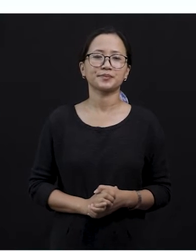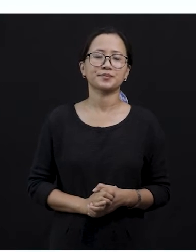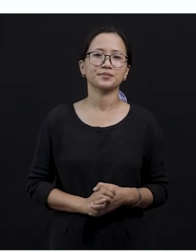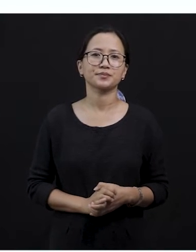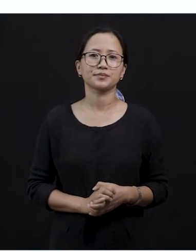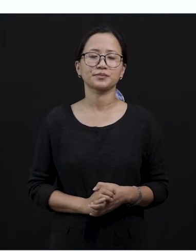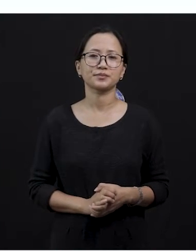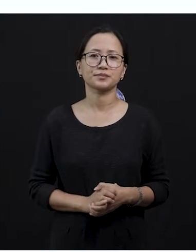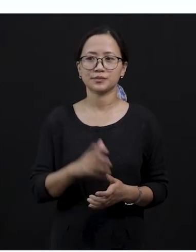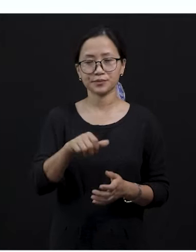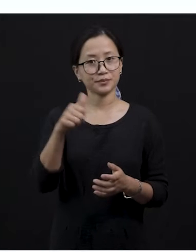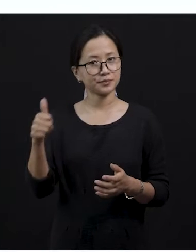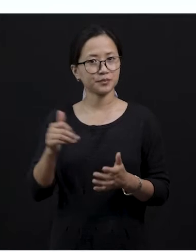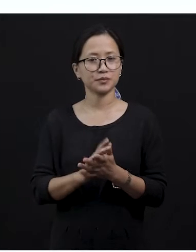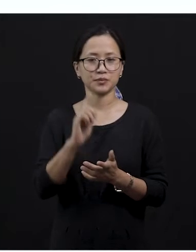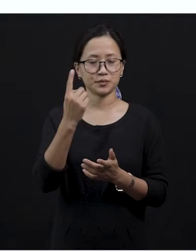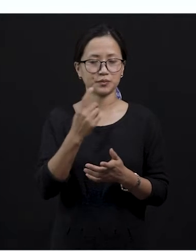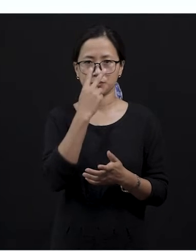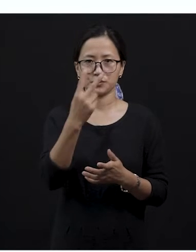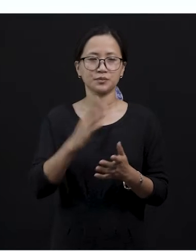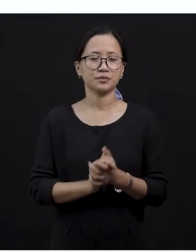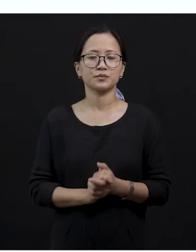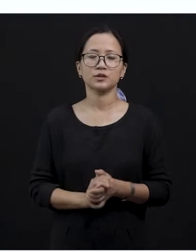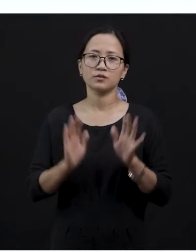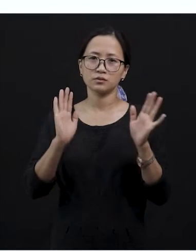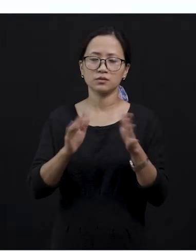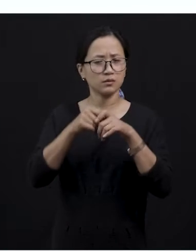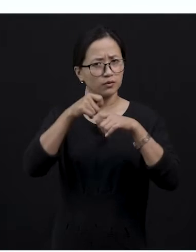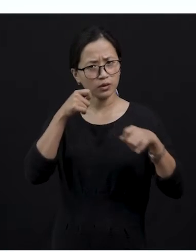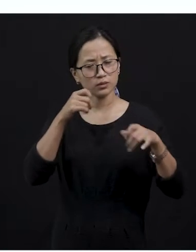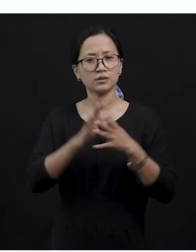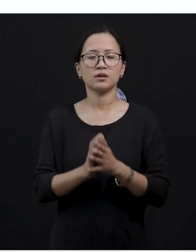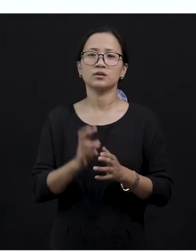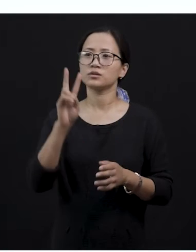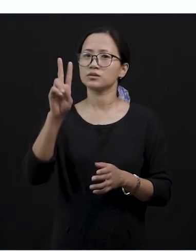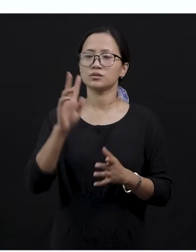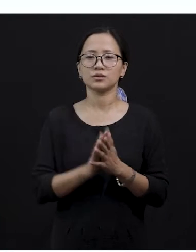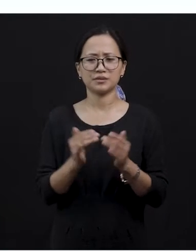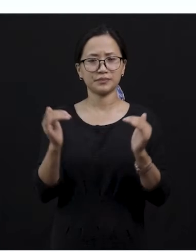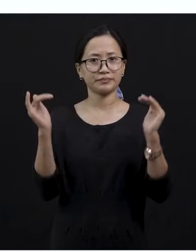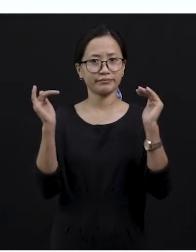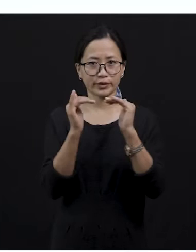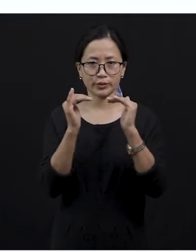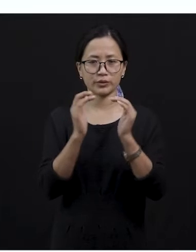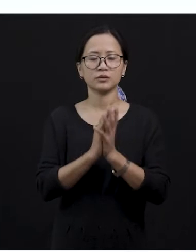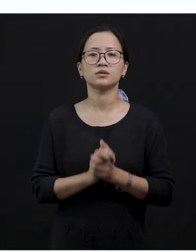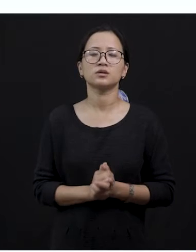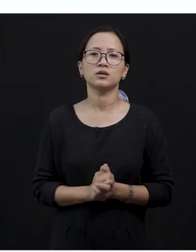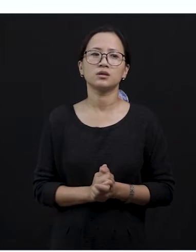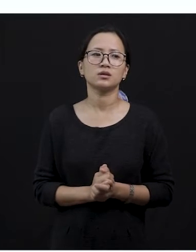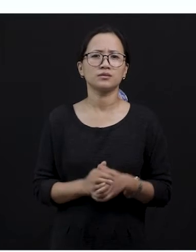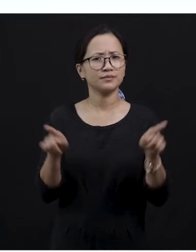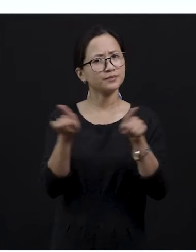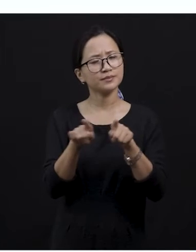us do another activity. If you have a balloon at home, take two equal, okay? Take